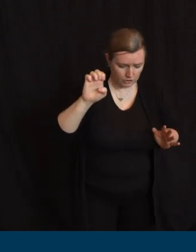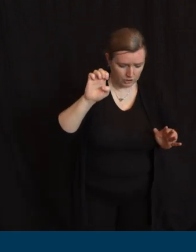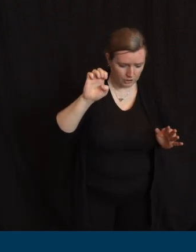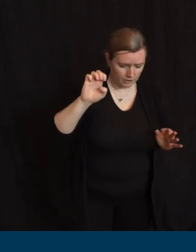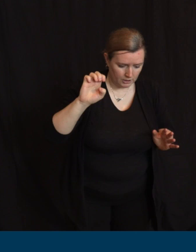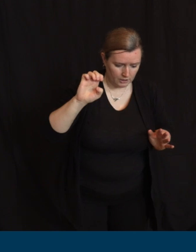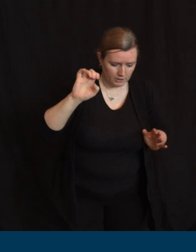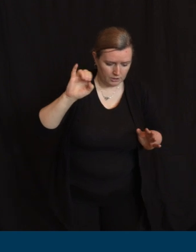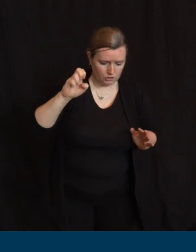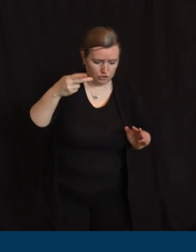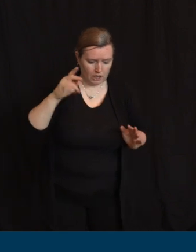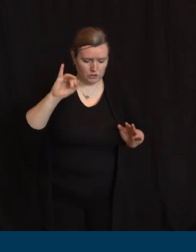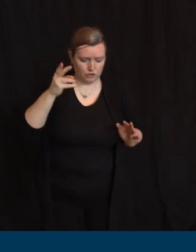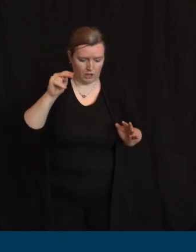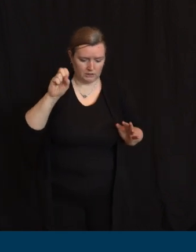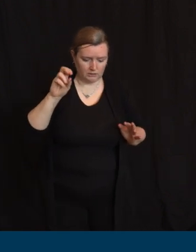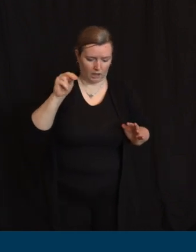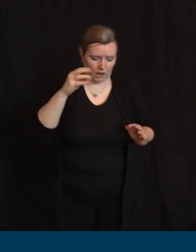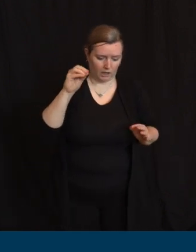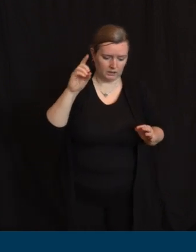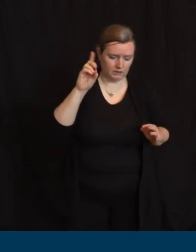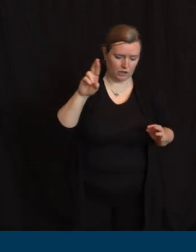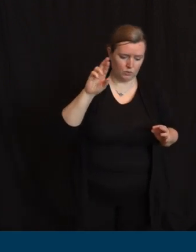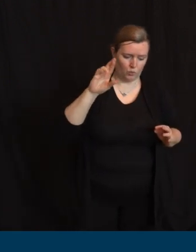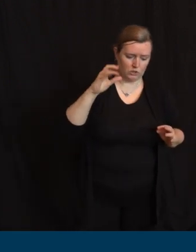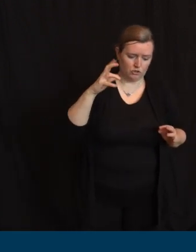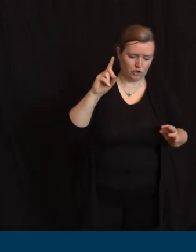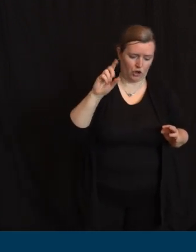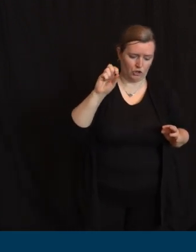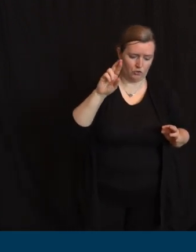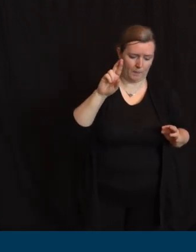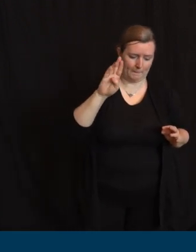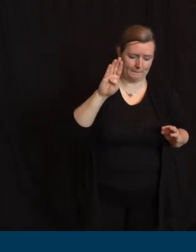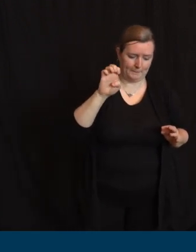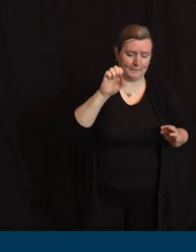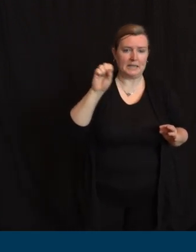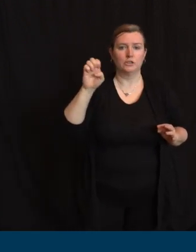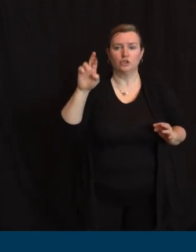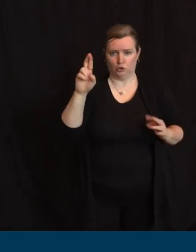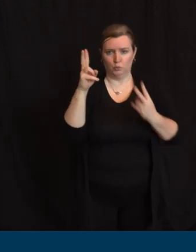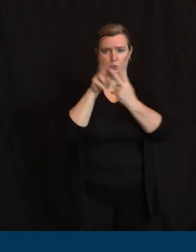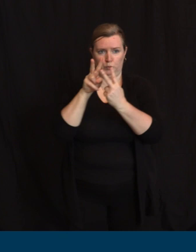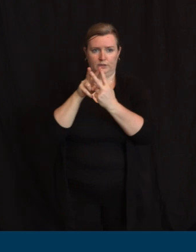the multi-state board and council that I, along with our region's governors, have